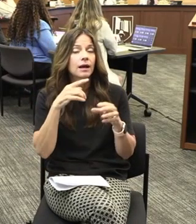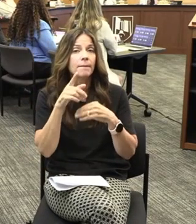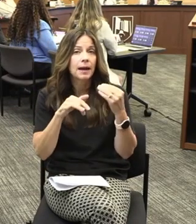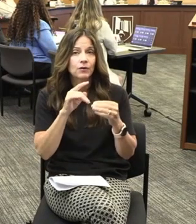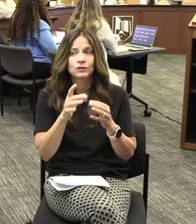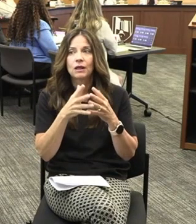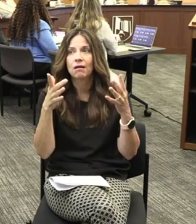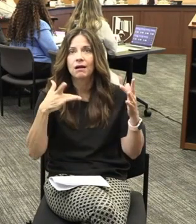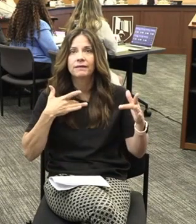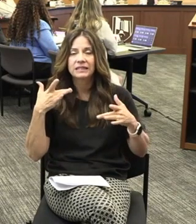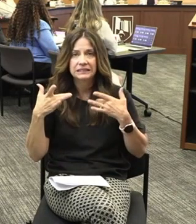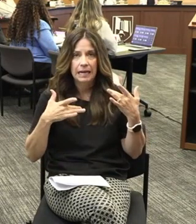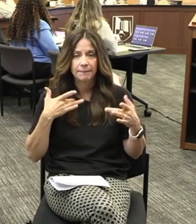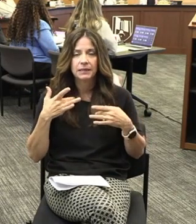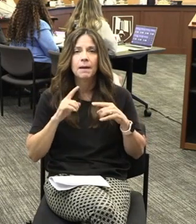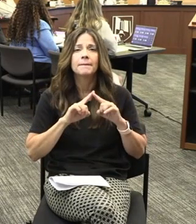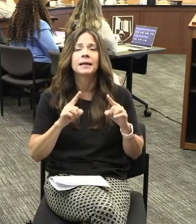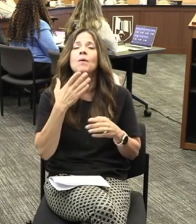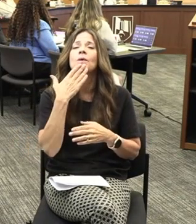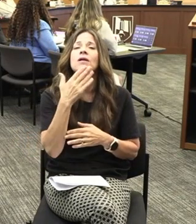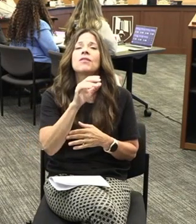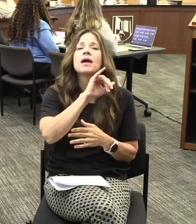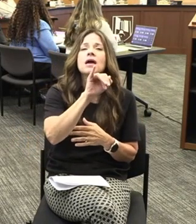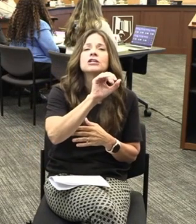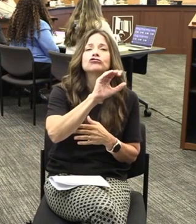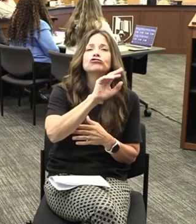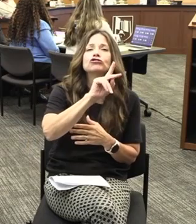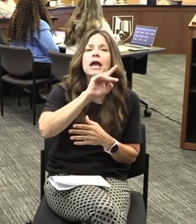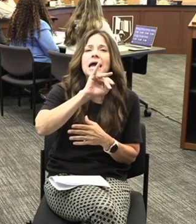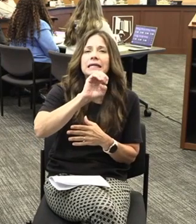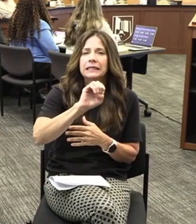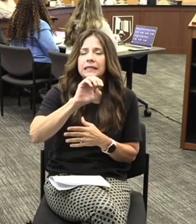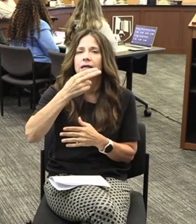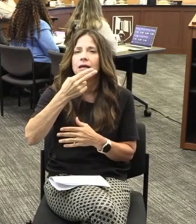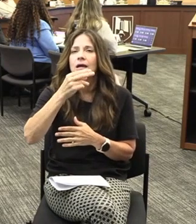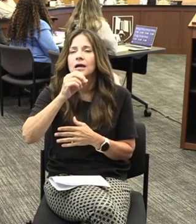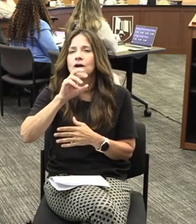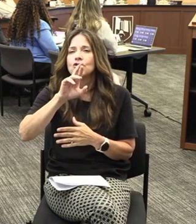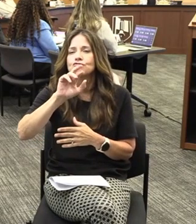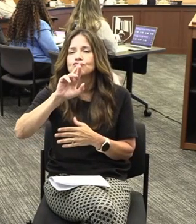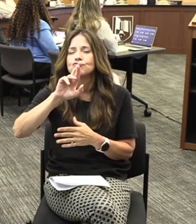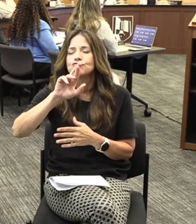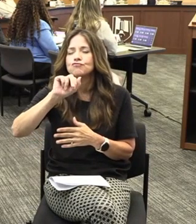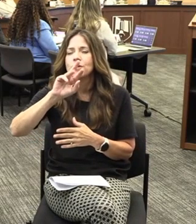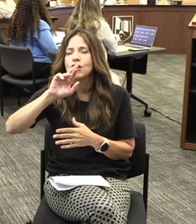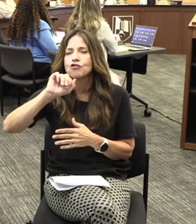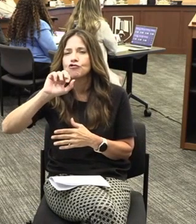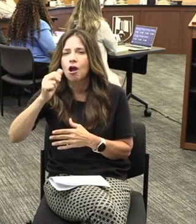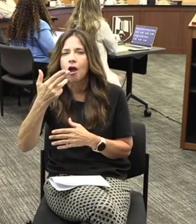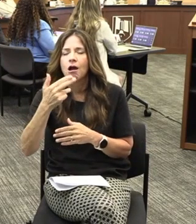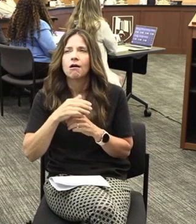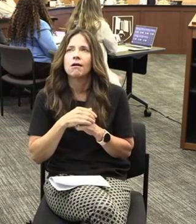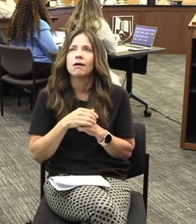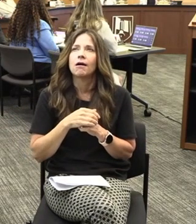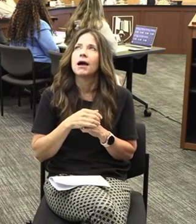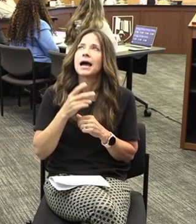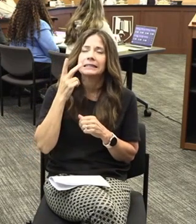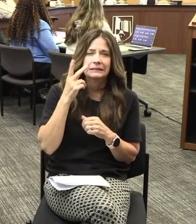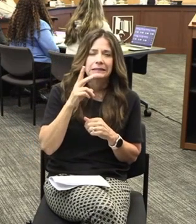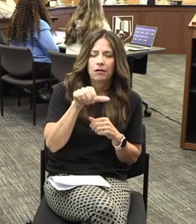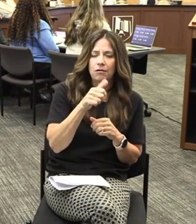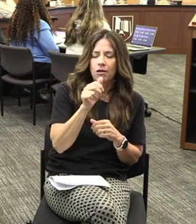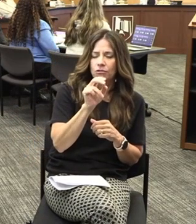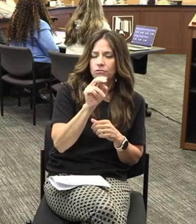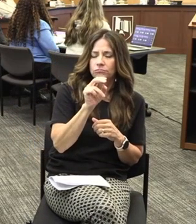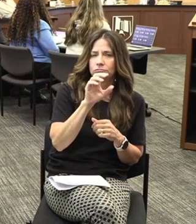of excitement. I do want to thank Jackie Herrera. She's really breathed a lot of life, and I see Kurt nodding. He knows exactly